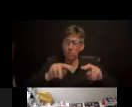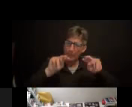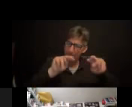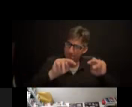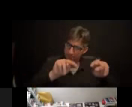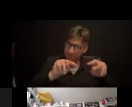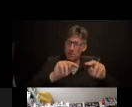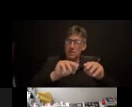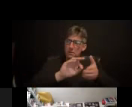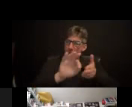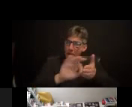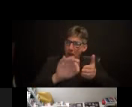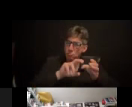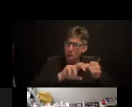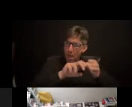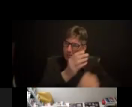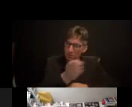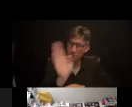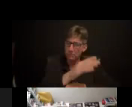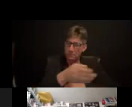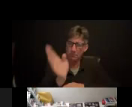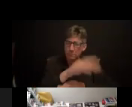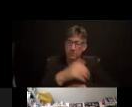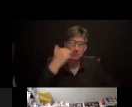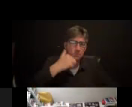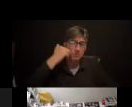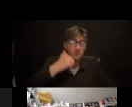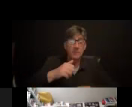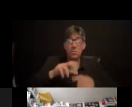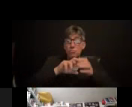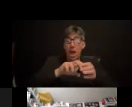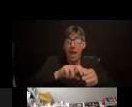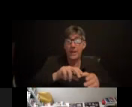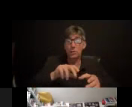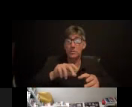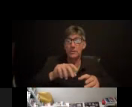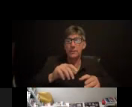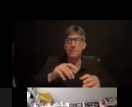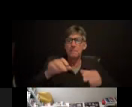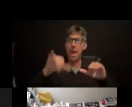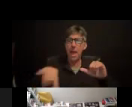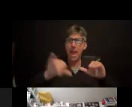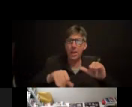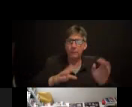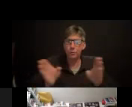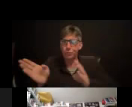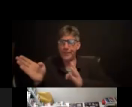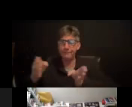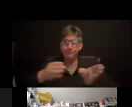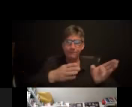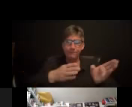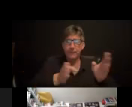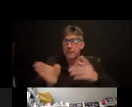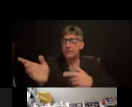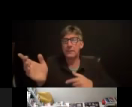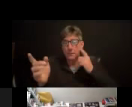day. And as the riders themselves are potentially shifting to different patterns, and how people are using public transit